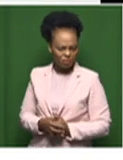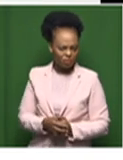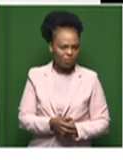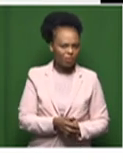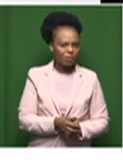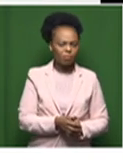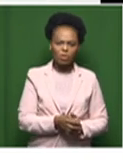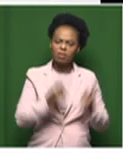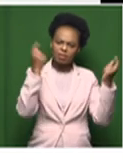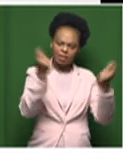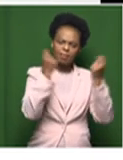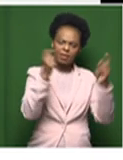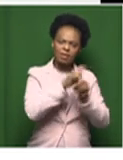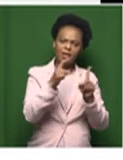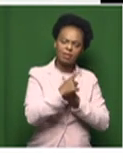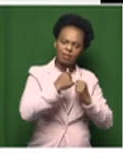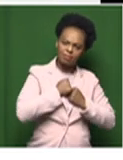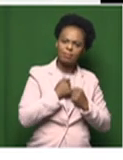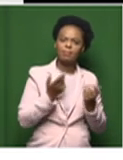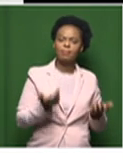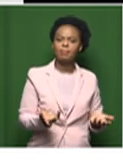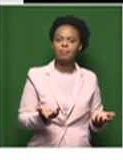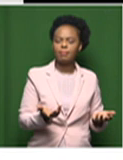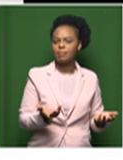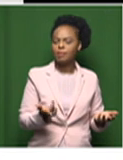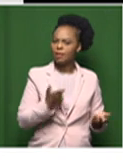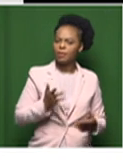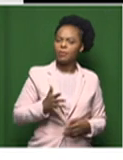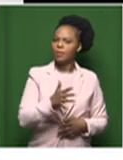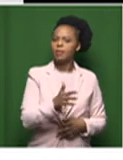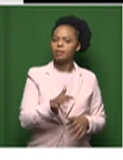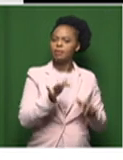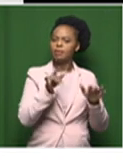It's a celebration of my culture, and I want people to